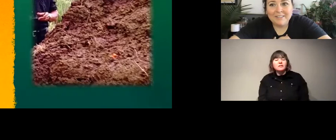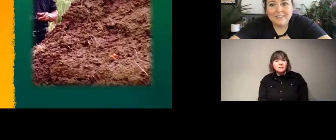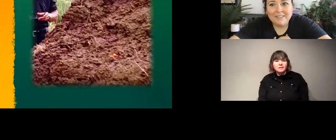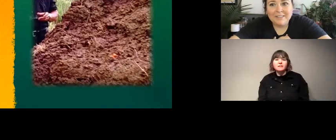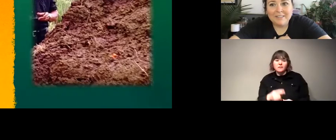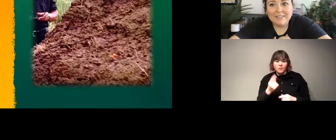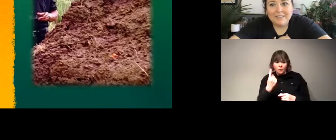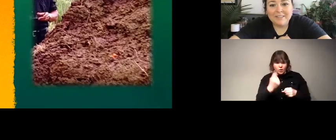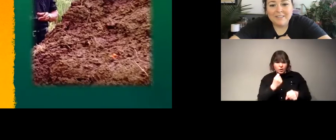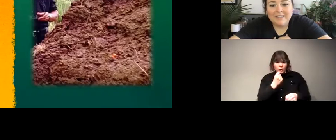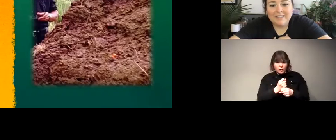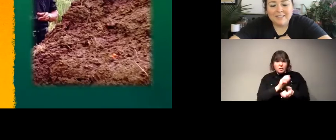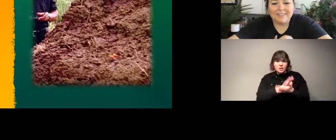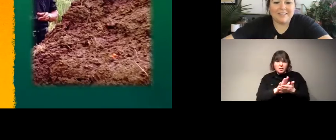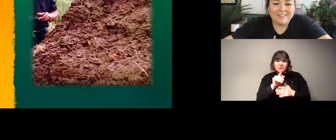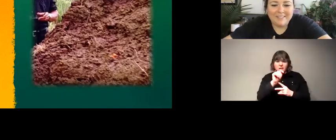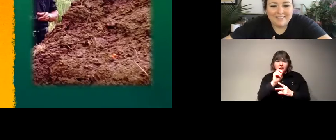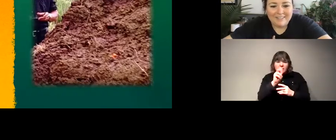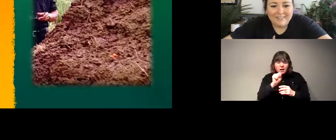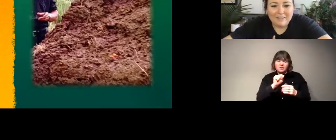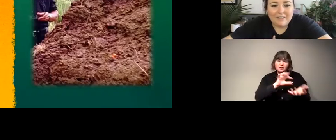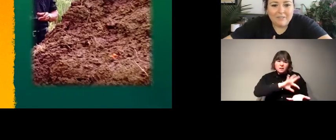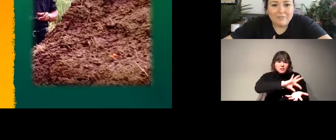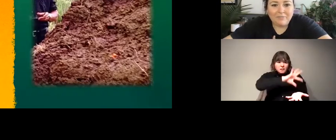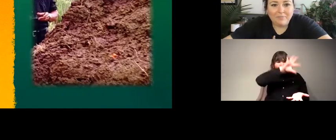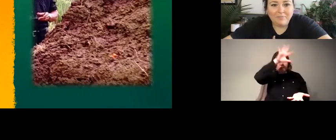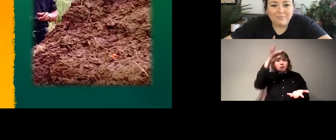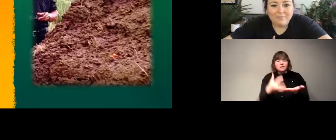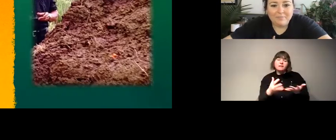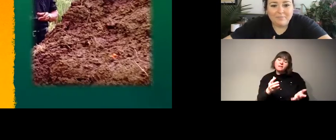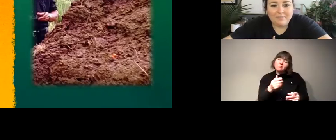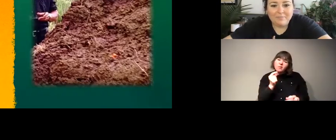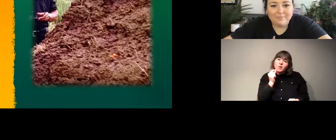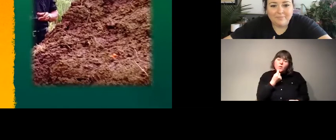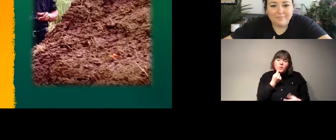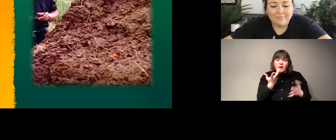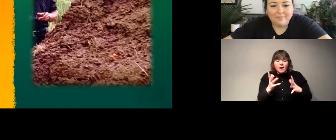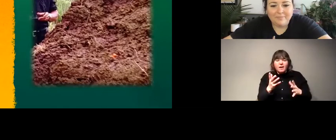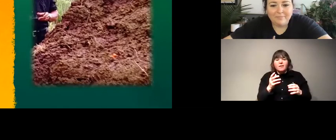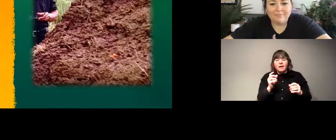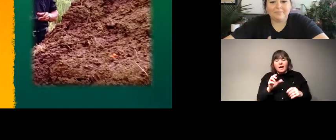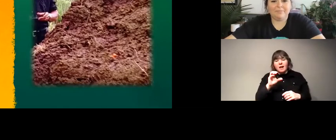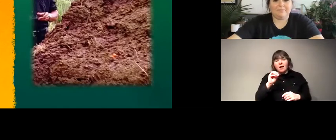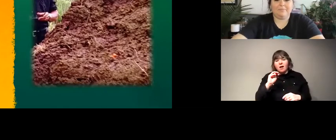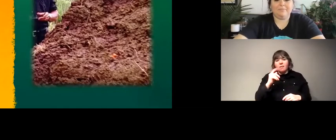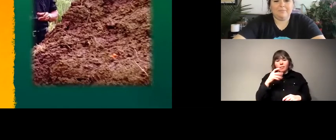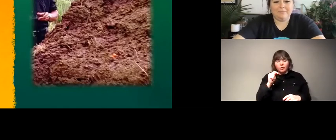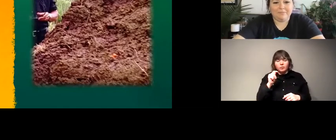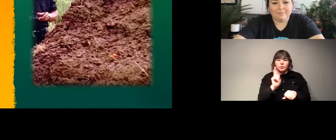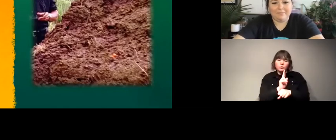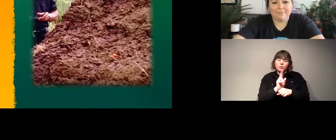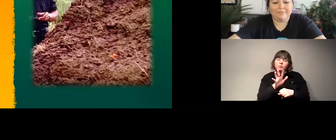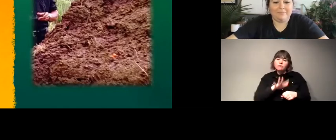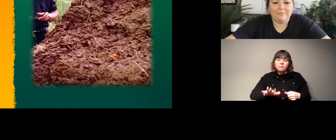up tons of elephant poop, which is kind of cool in a way because all of that can actually be composted and it can be used around the